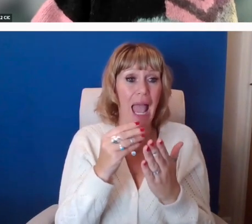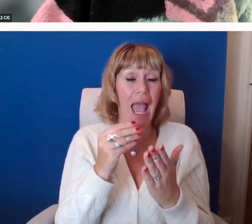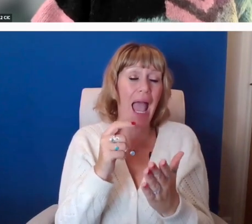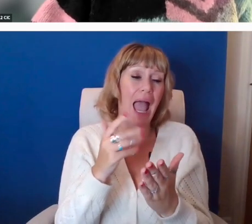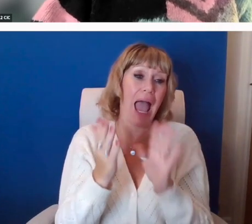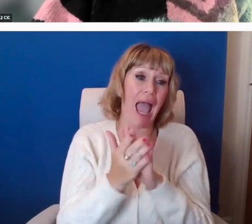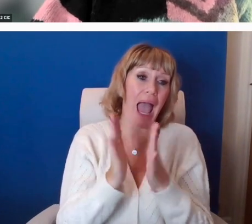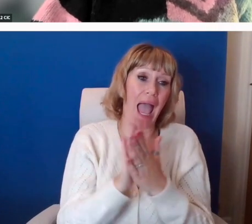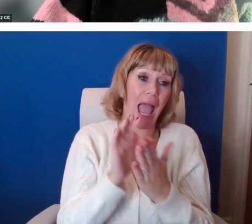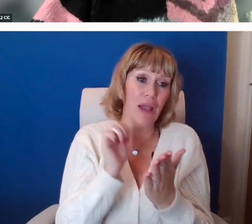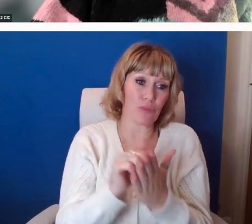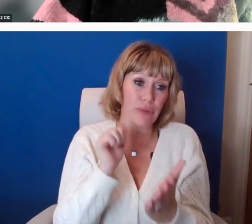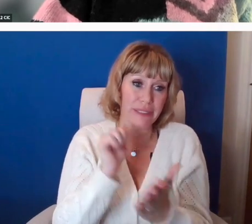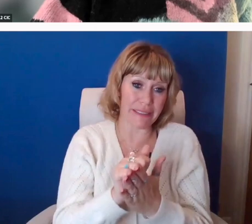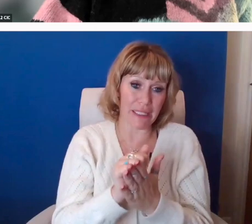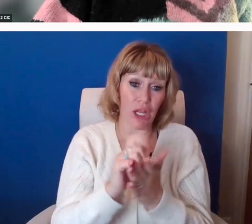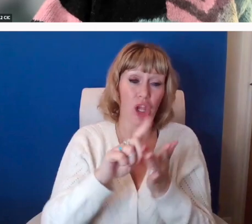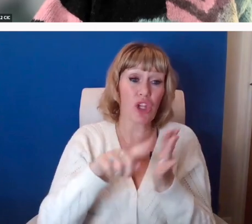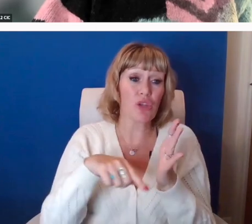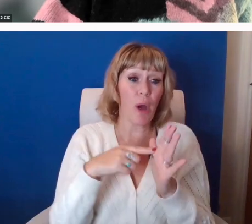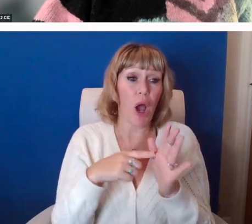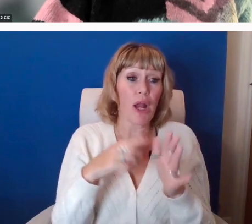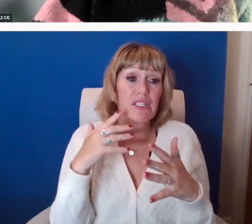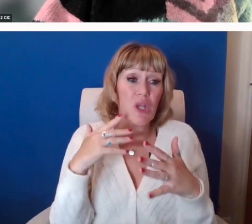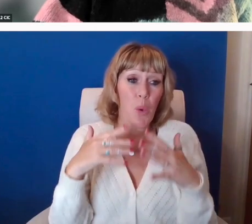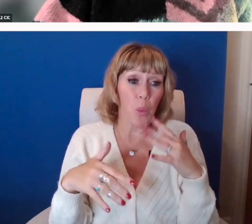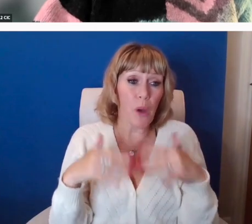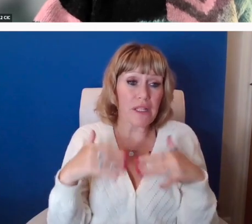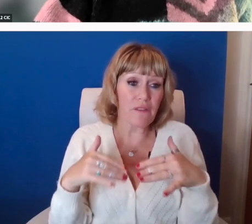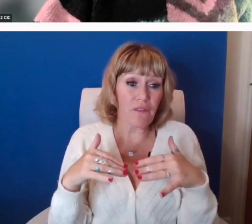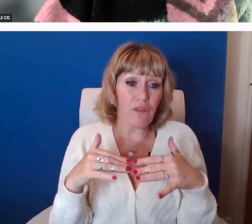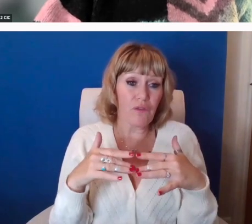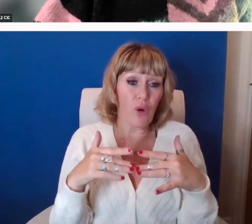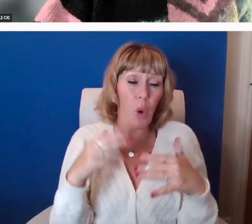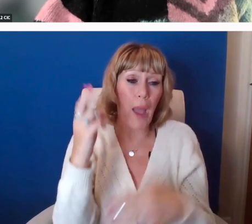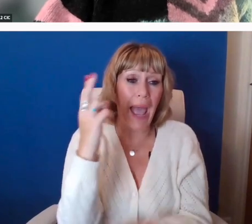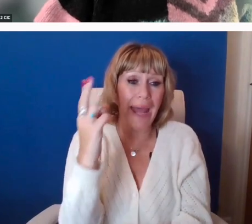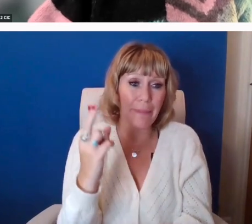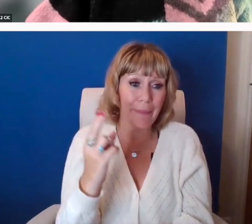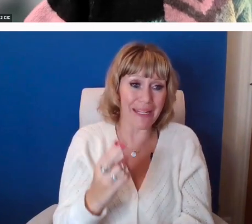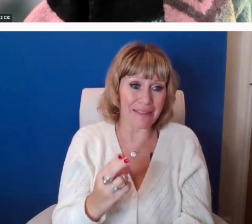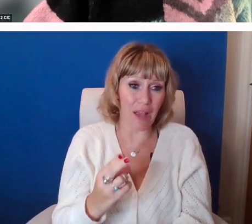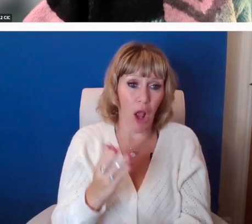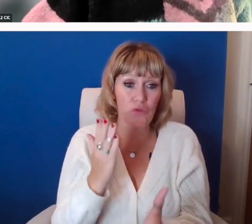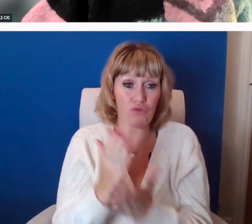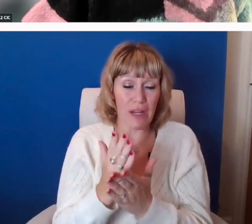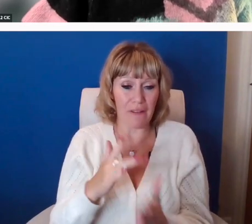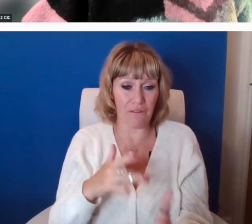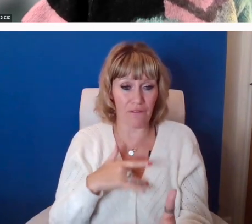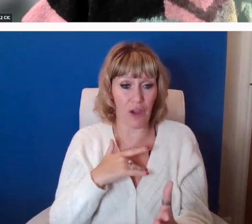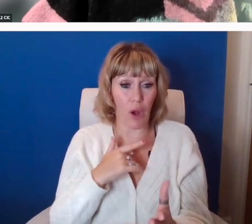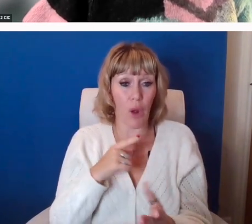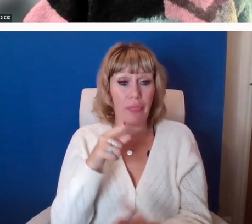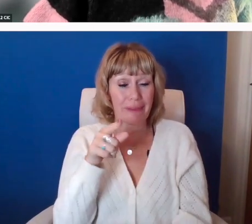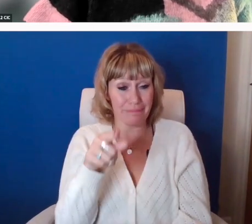is a wonderful animator as well. And I think this really reflects that.